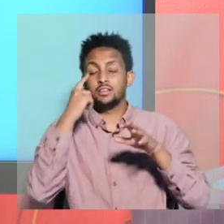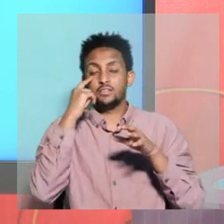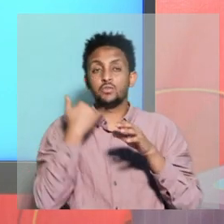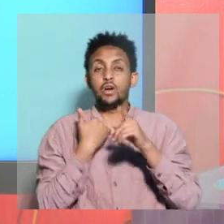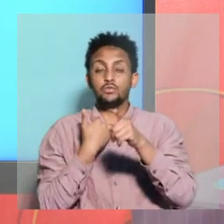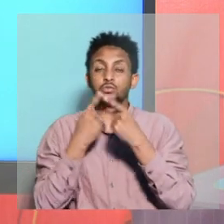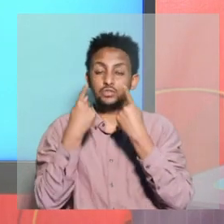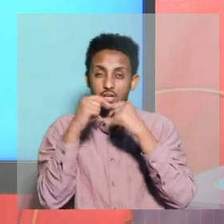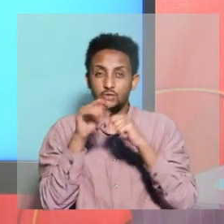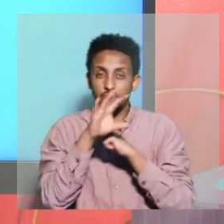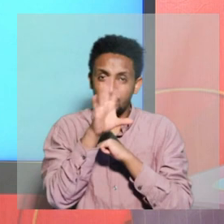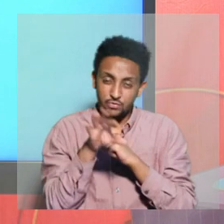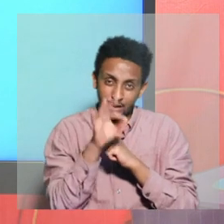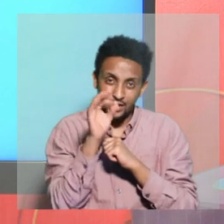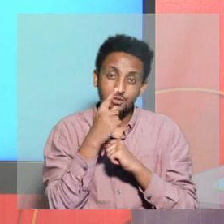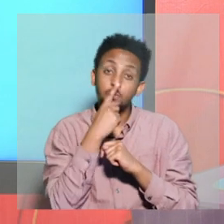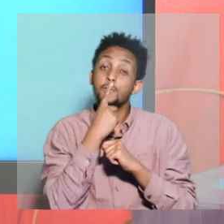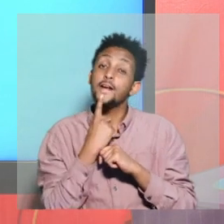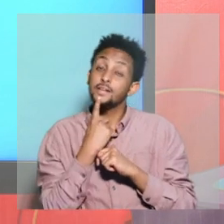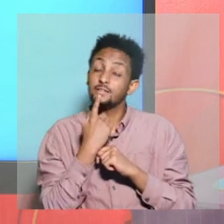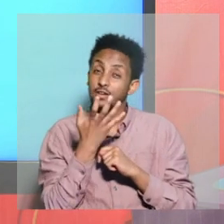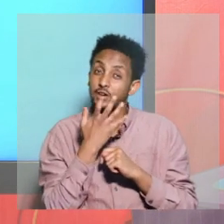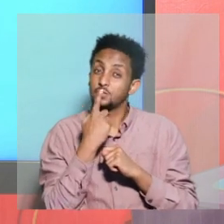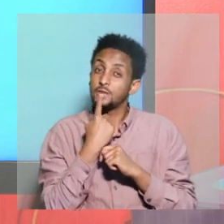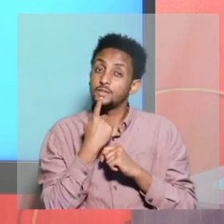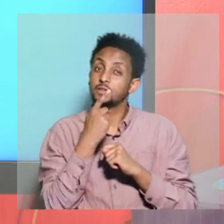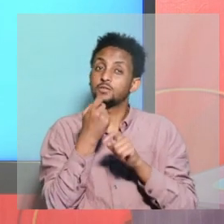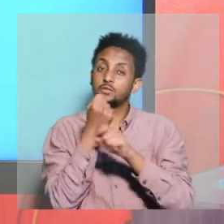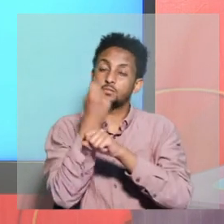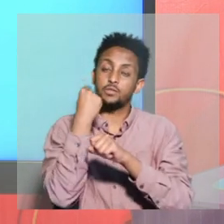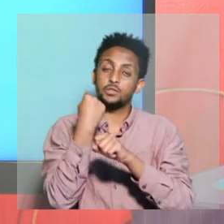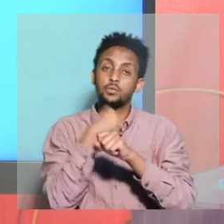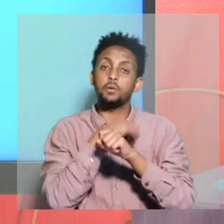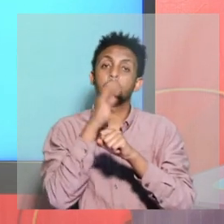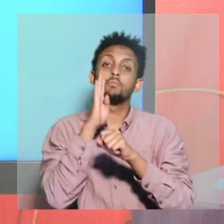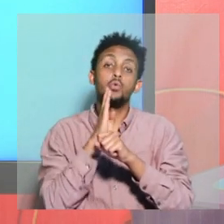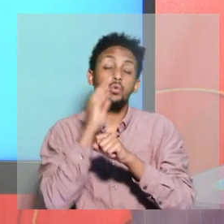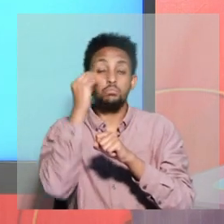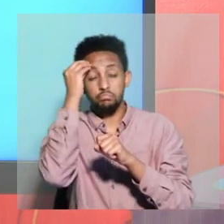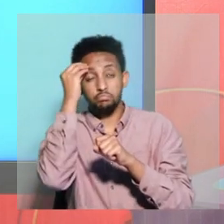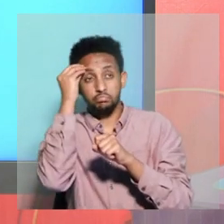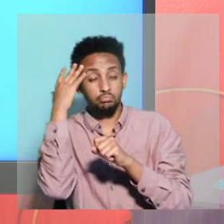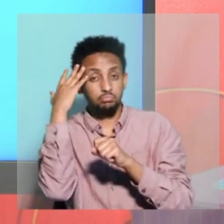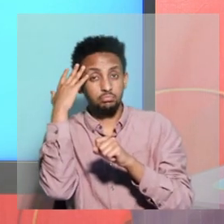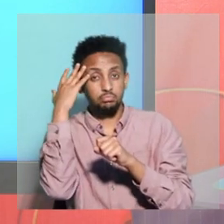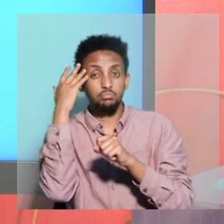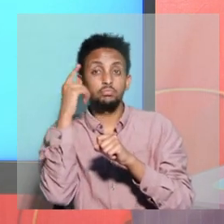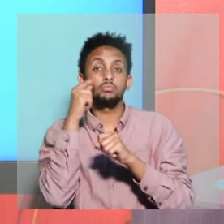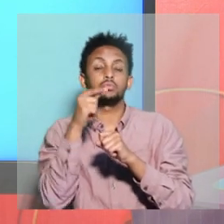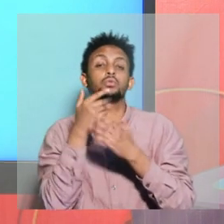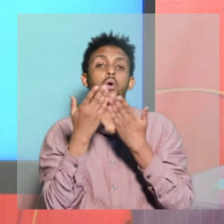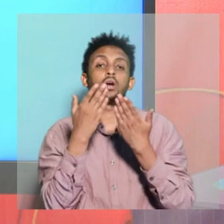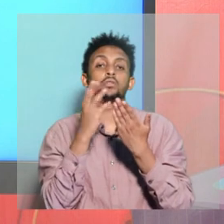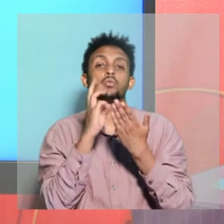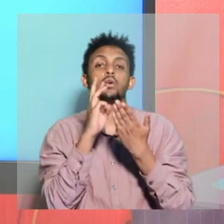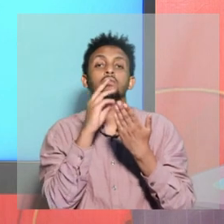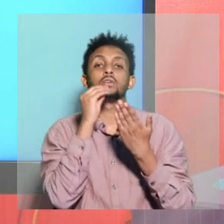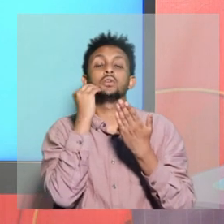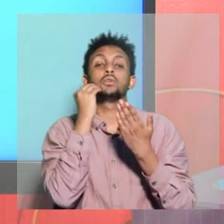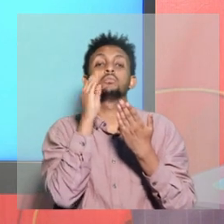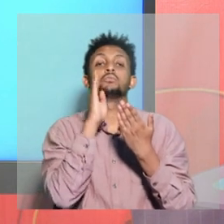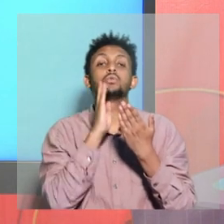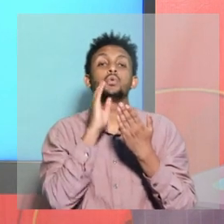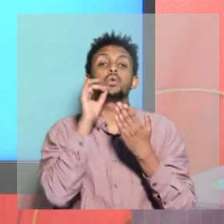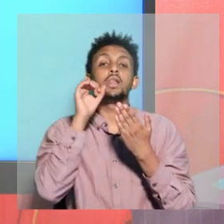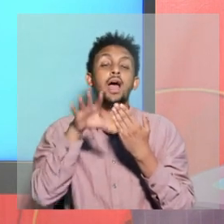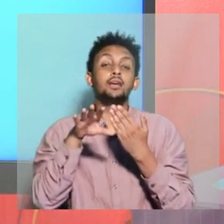are trying to find red, previously we have said that blue is missed. Okay, so the wavelengths of the blue